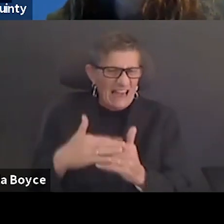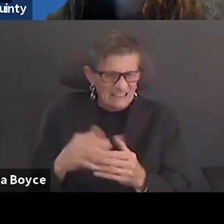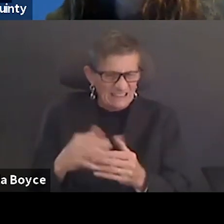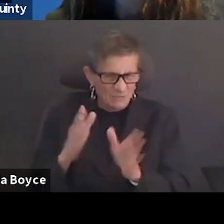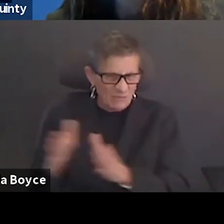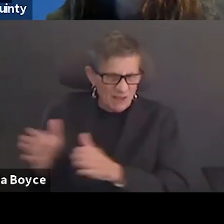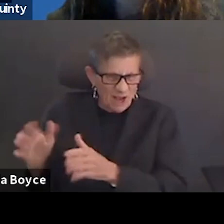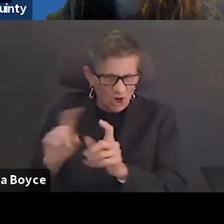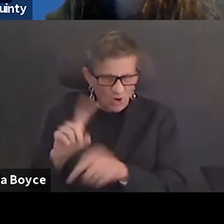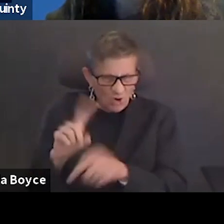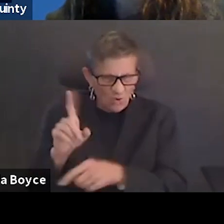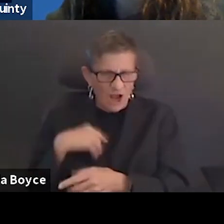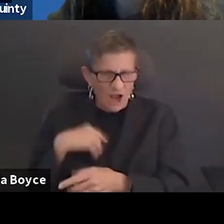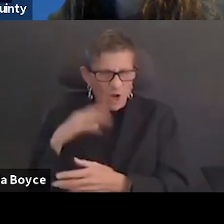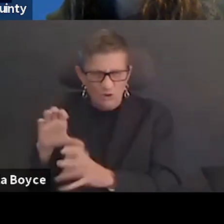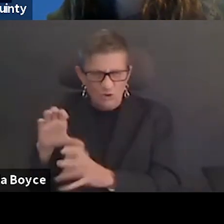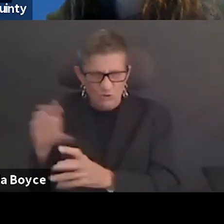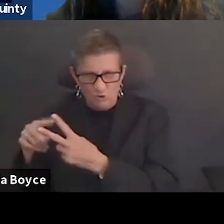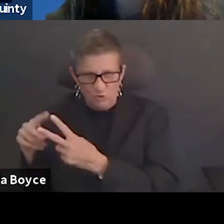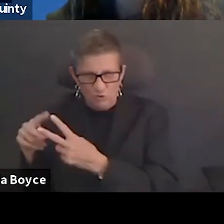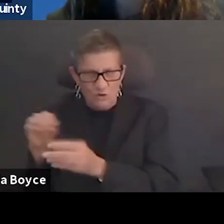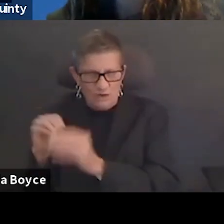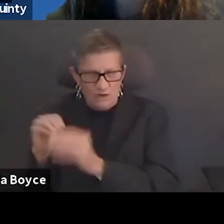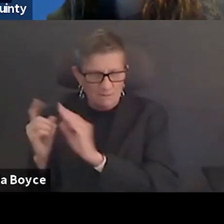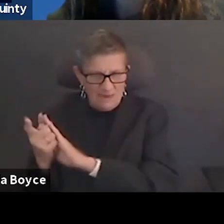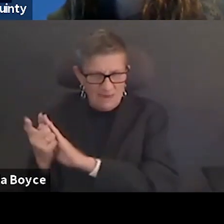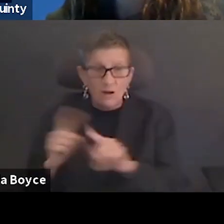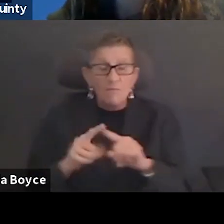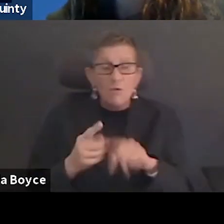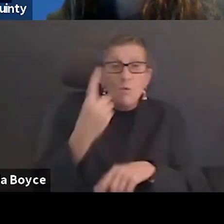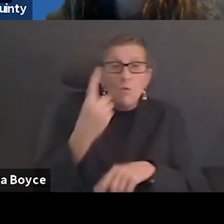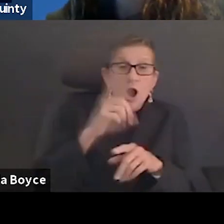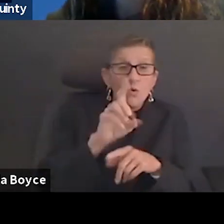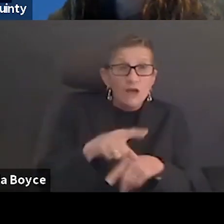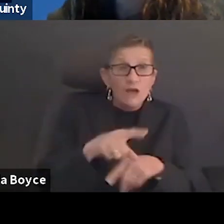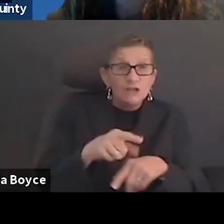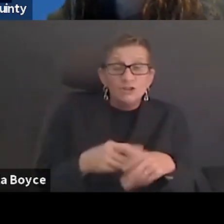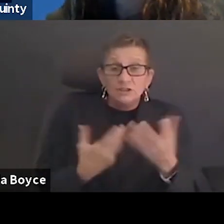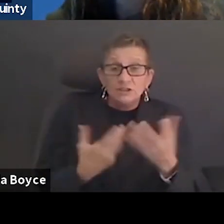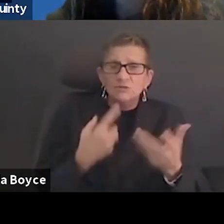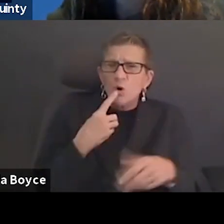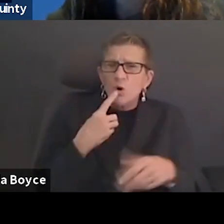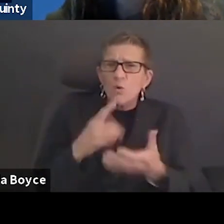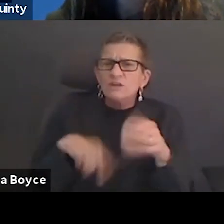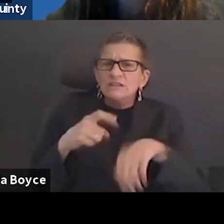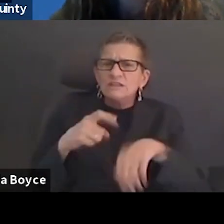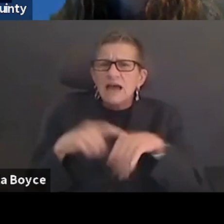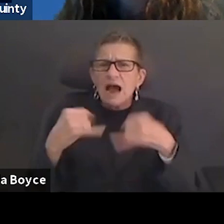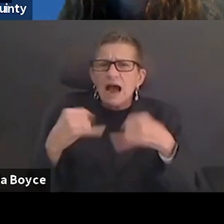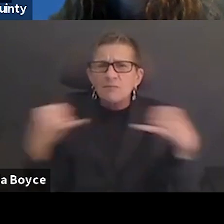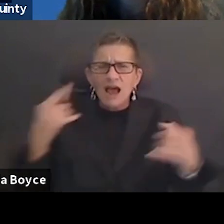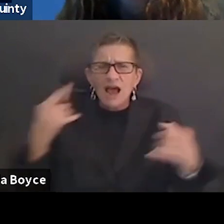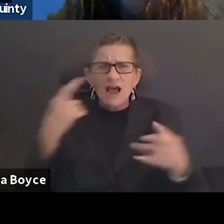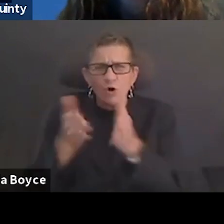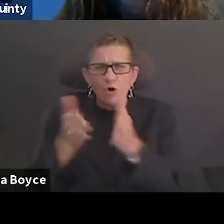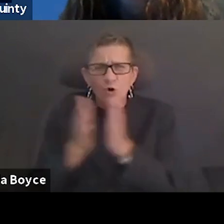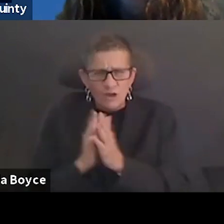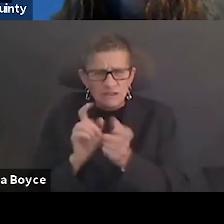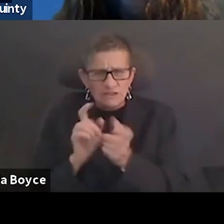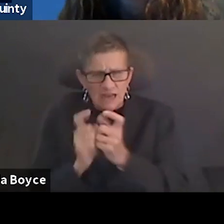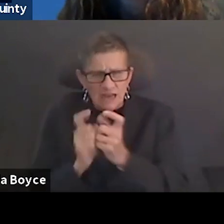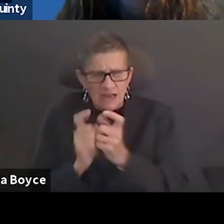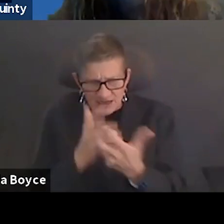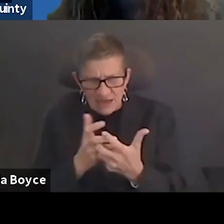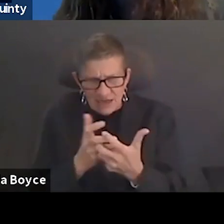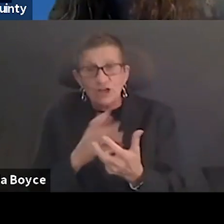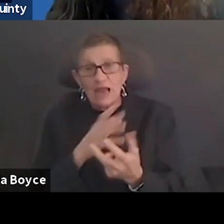I'll get to those in just a moment. But one question we've have is, what is the timeline for requesting accommodations and receiving